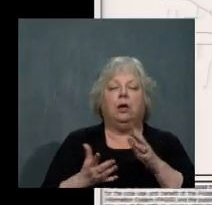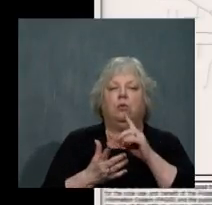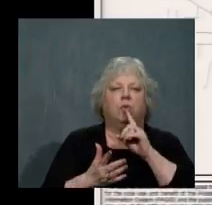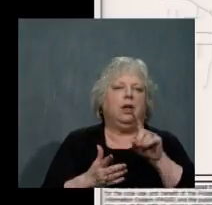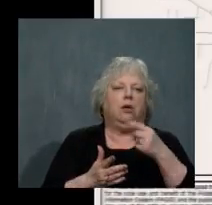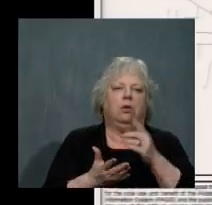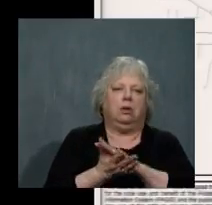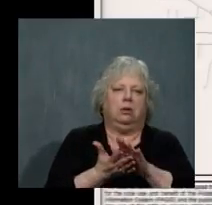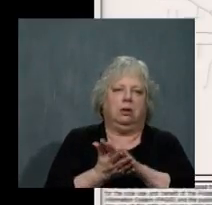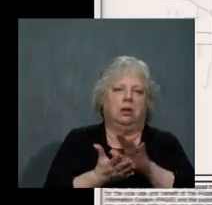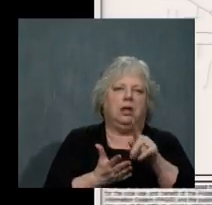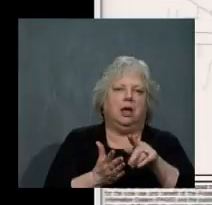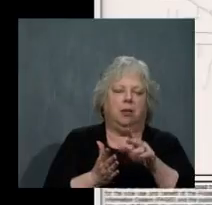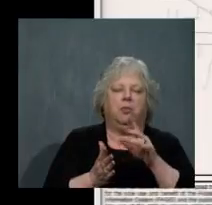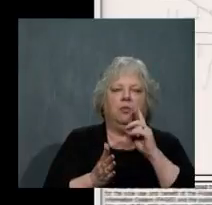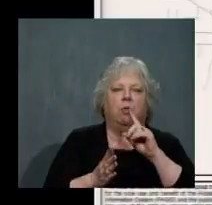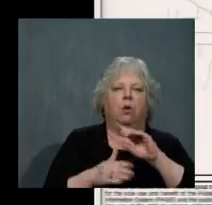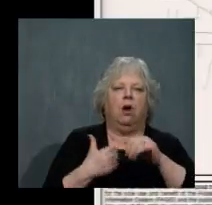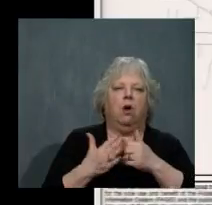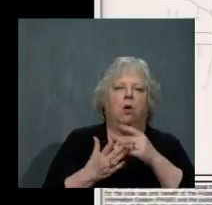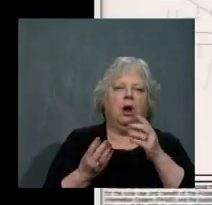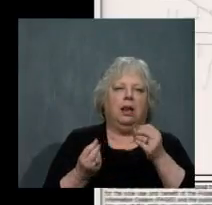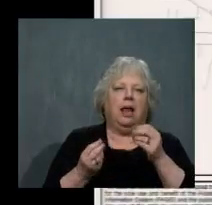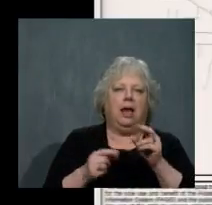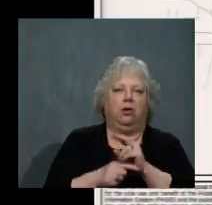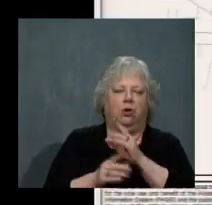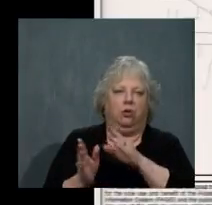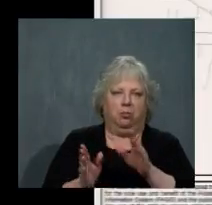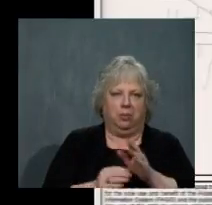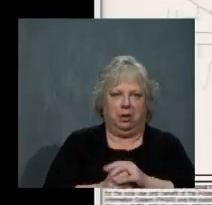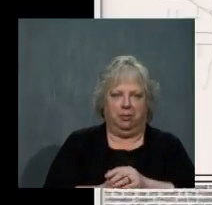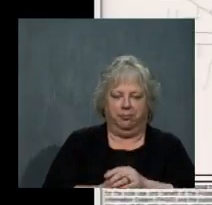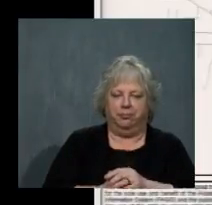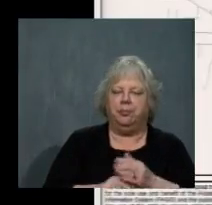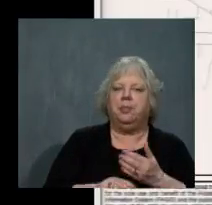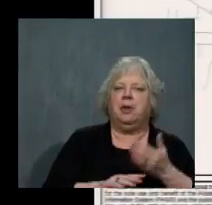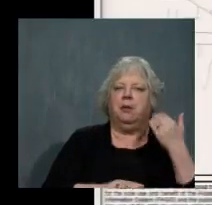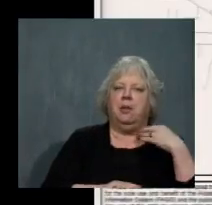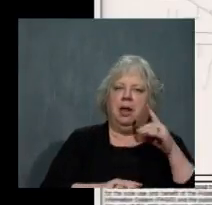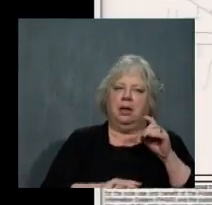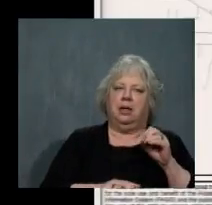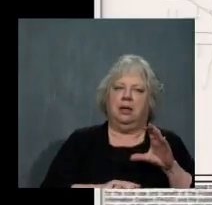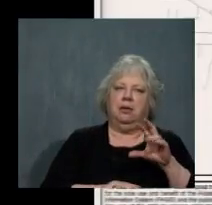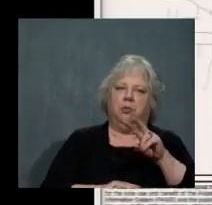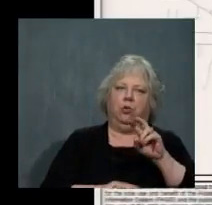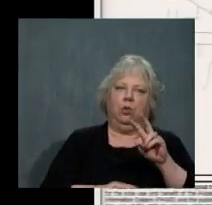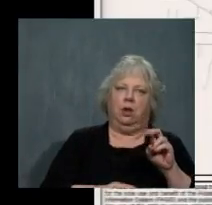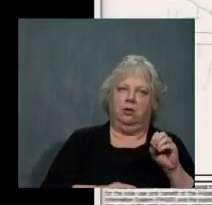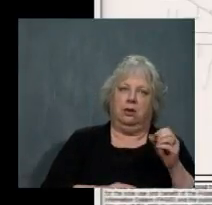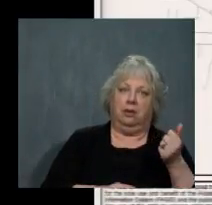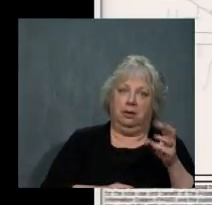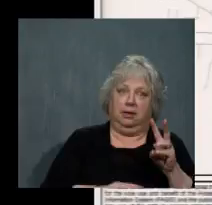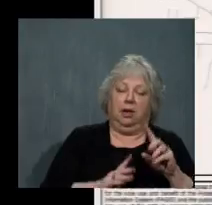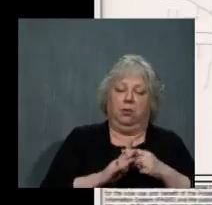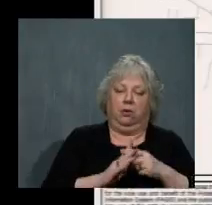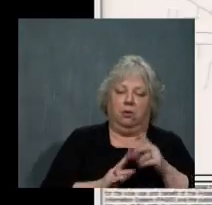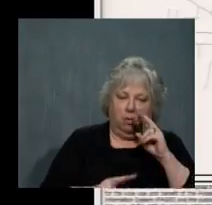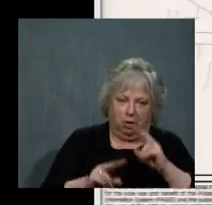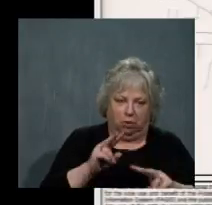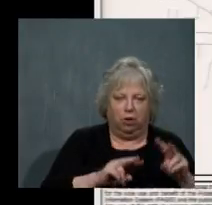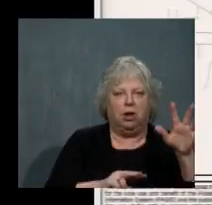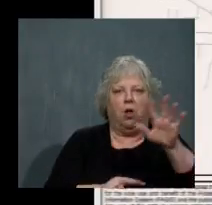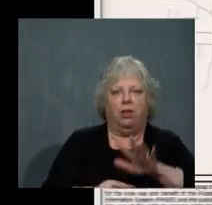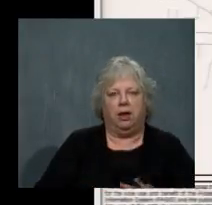use plan that we go through and review all these. We began looking at this area back in December of 2016.